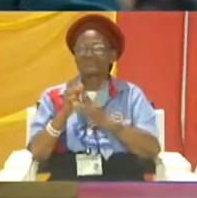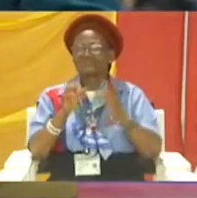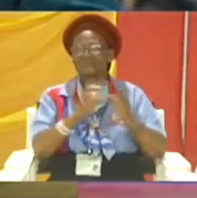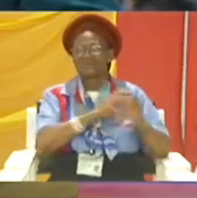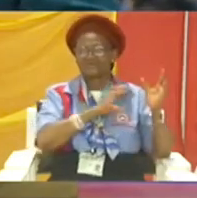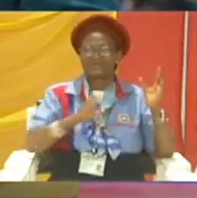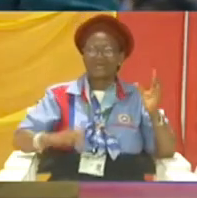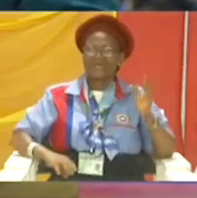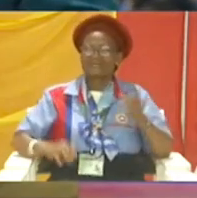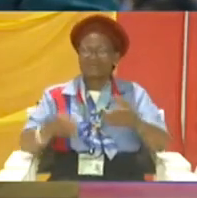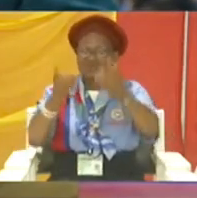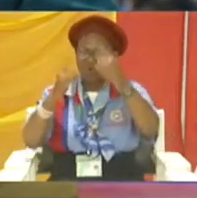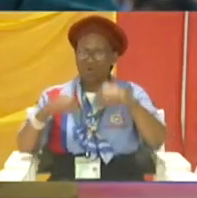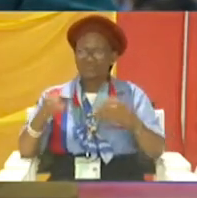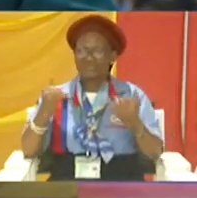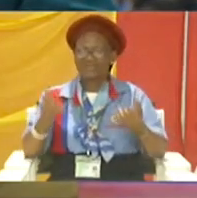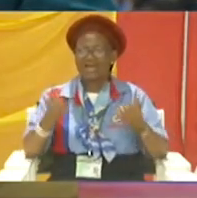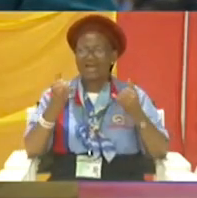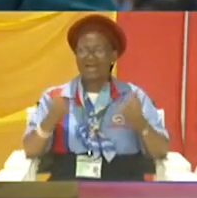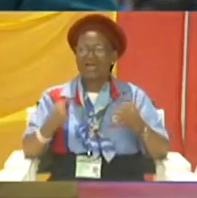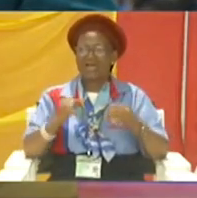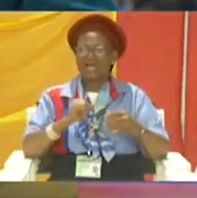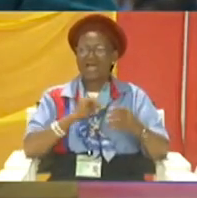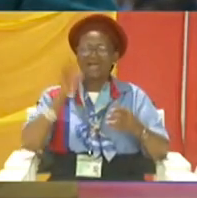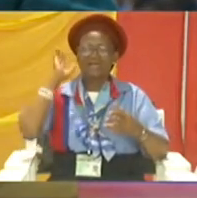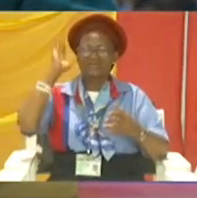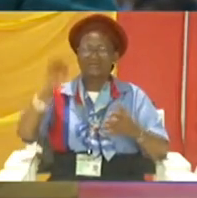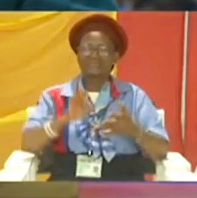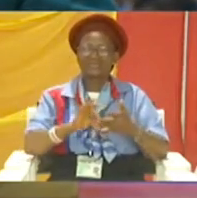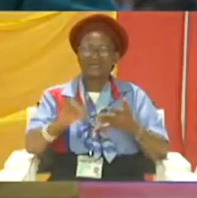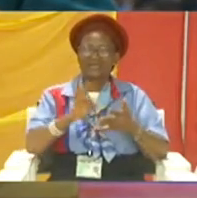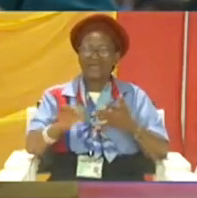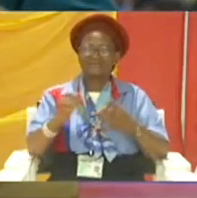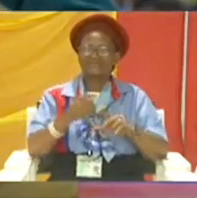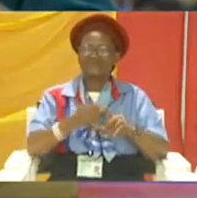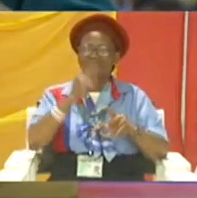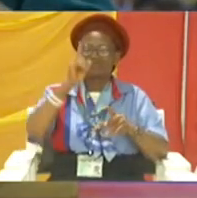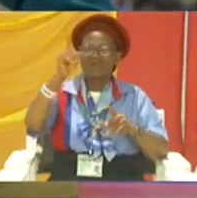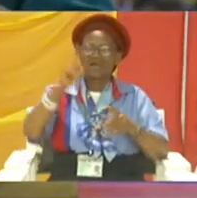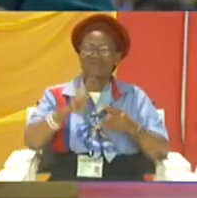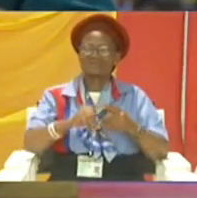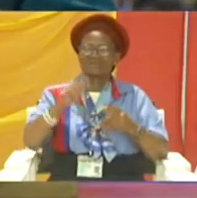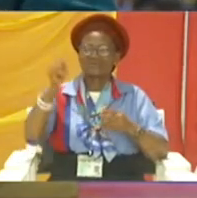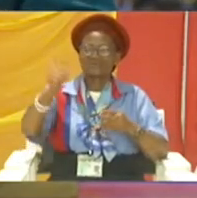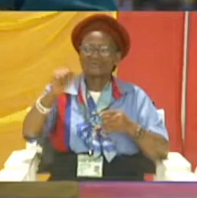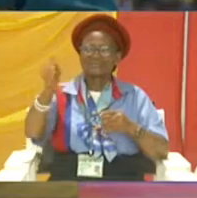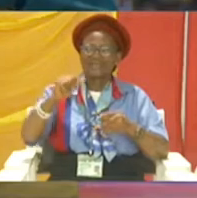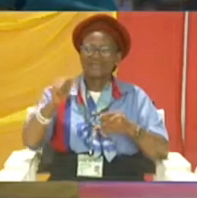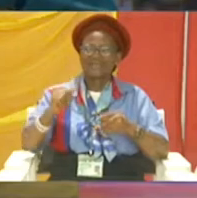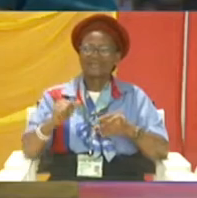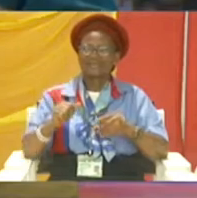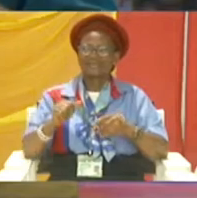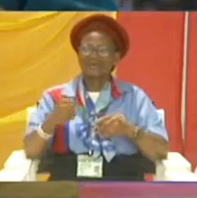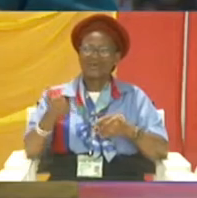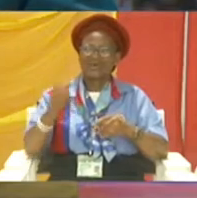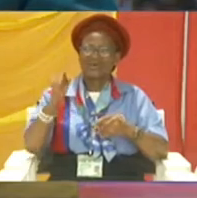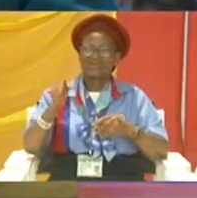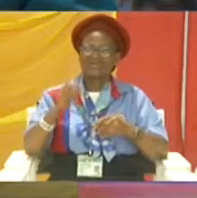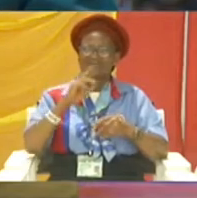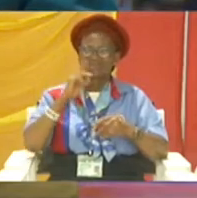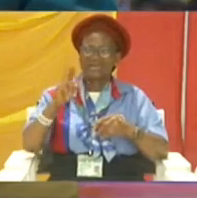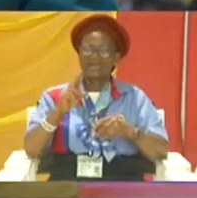come now. I will count from 1 to 10. The rest of us are eager